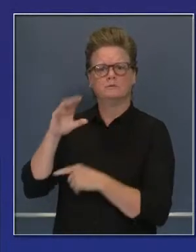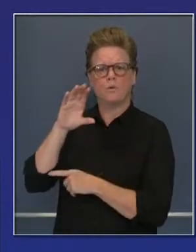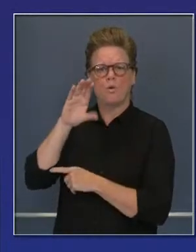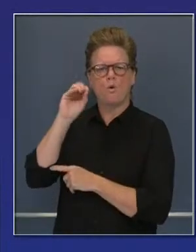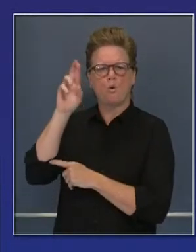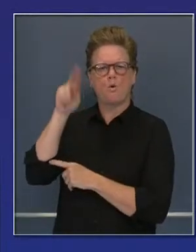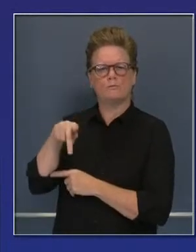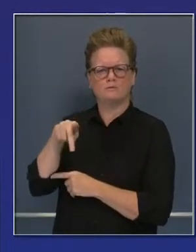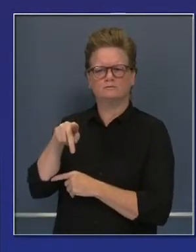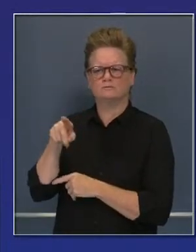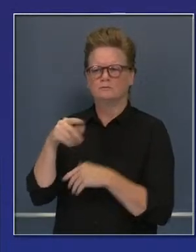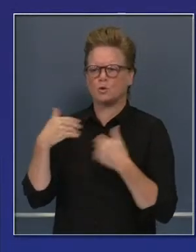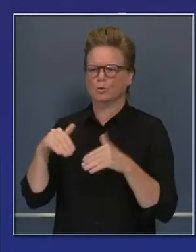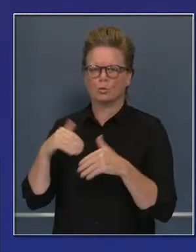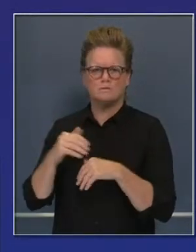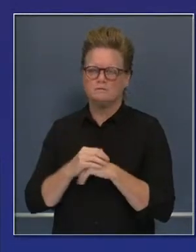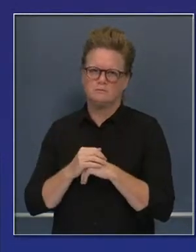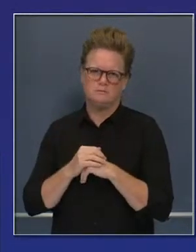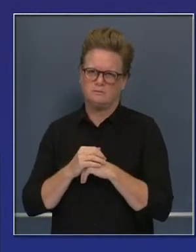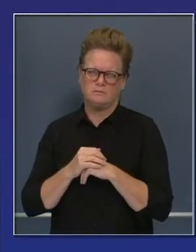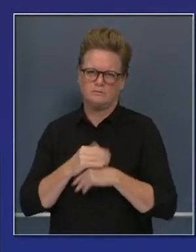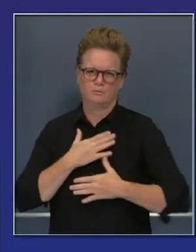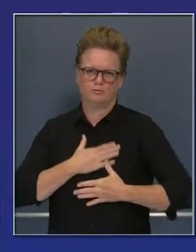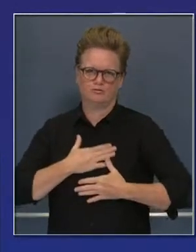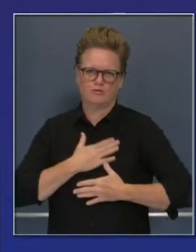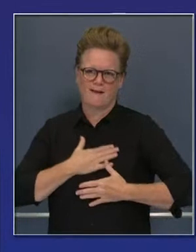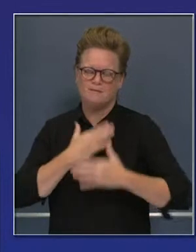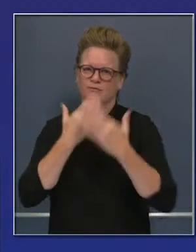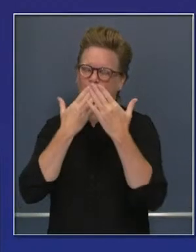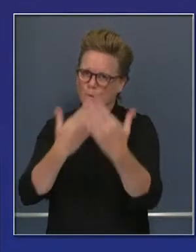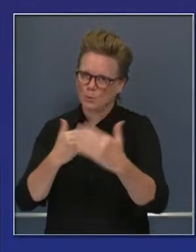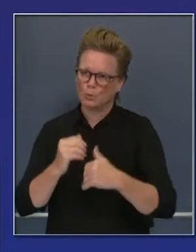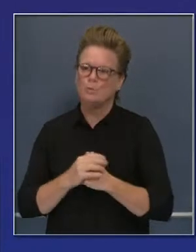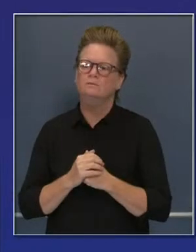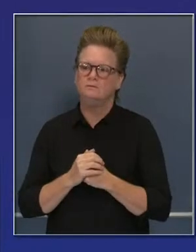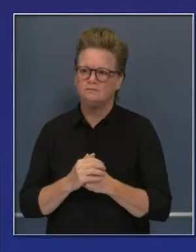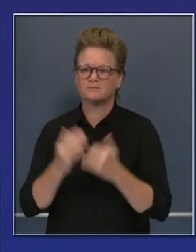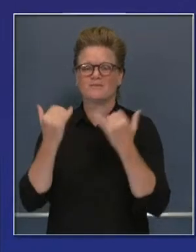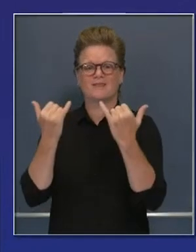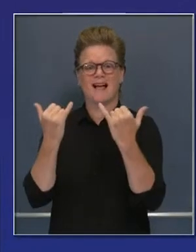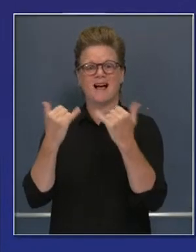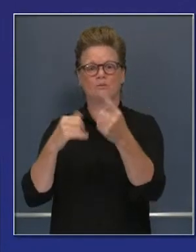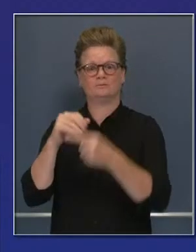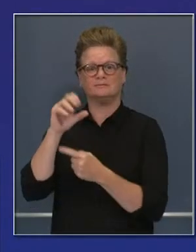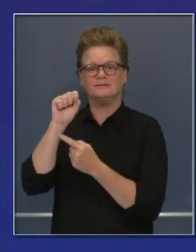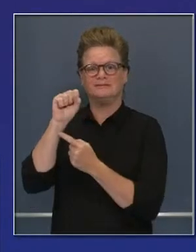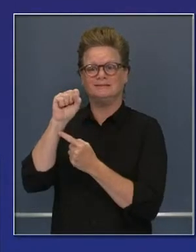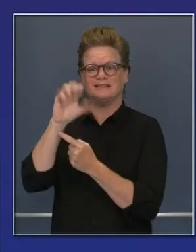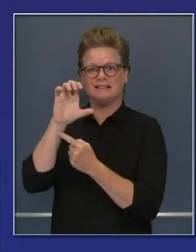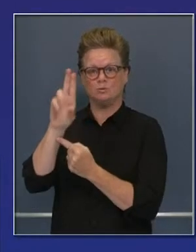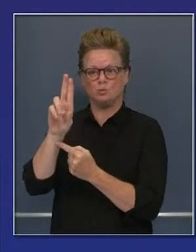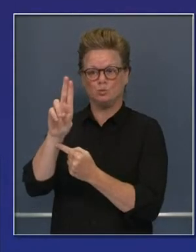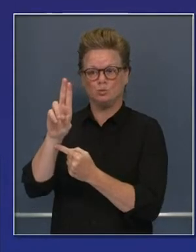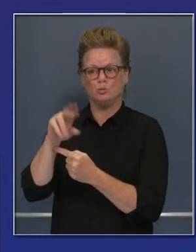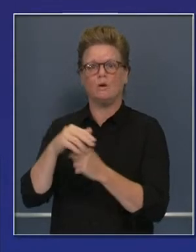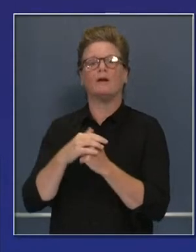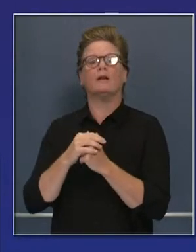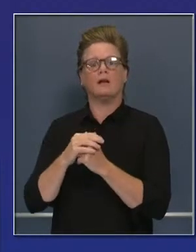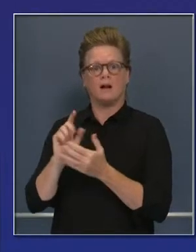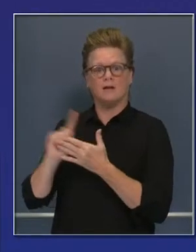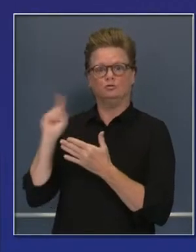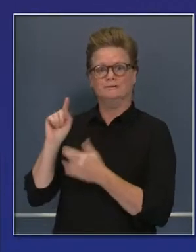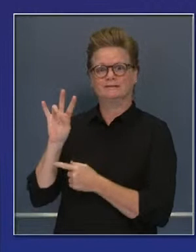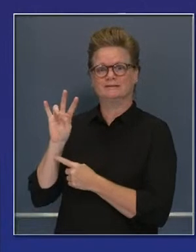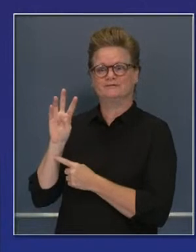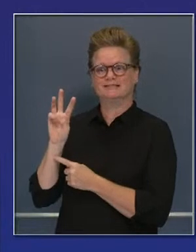The SCU fire is now substantially more contained than it was a week ago, 95% containment compared to where we